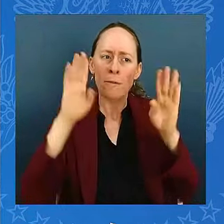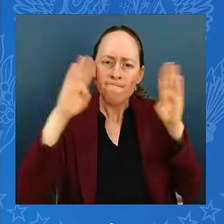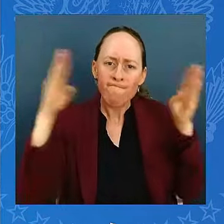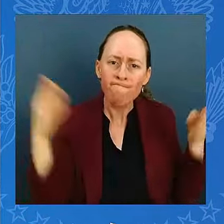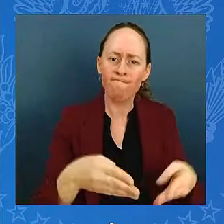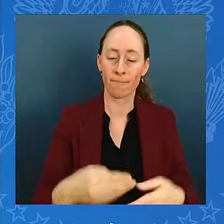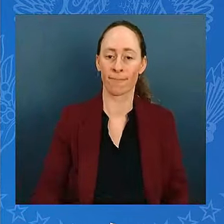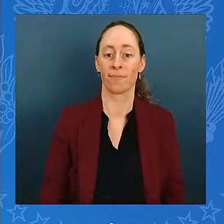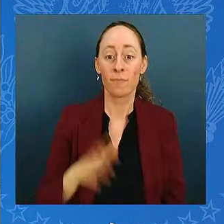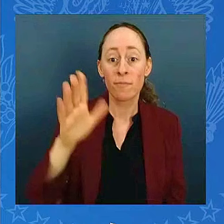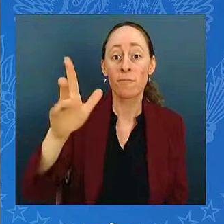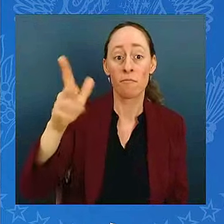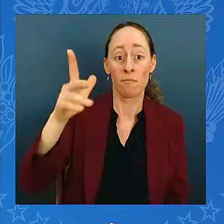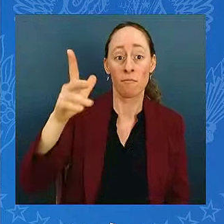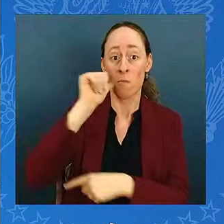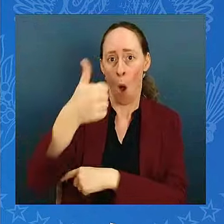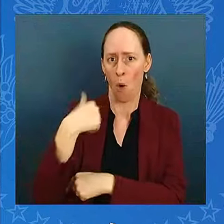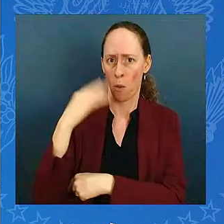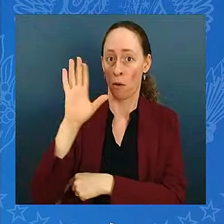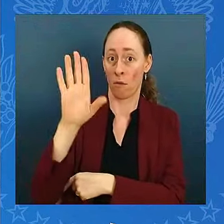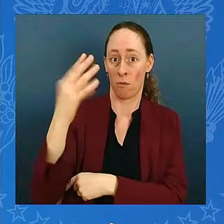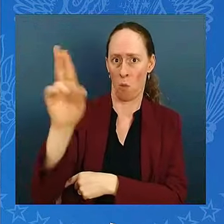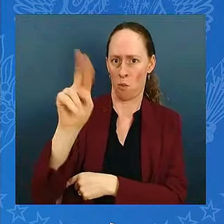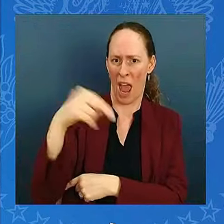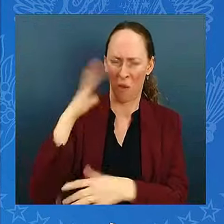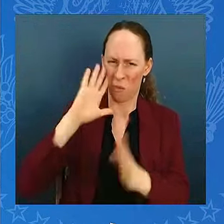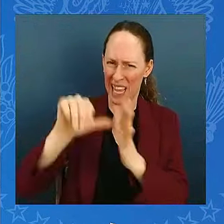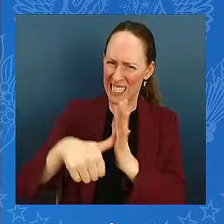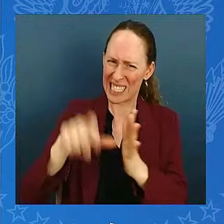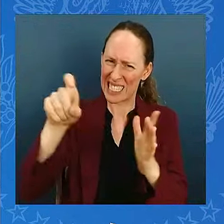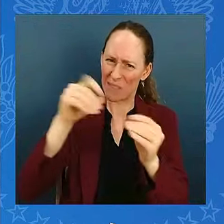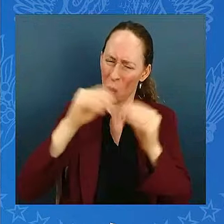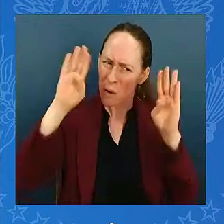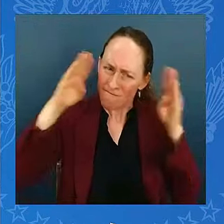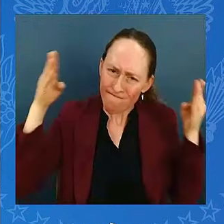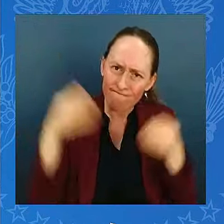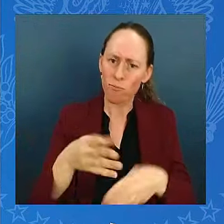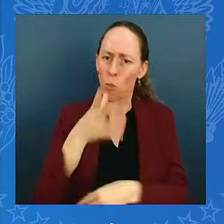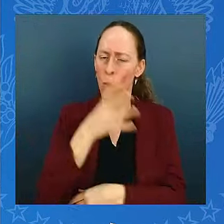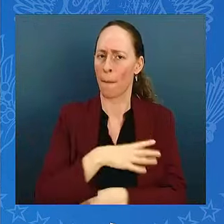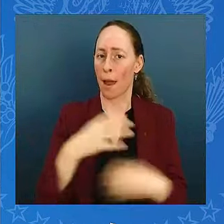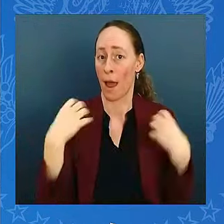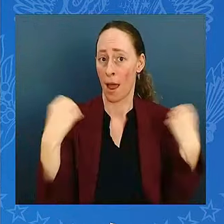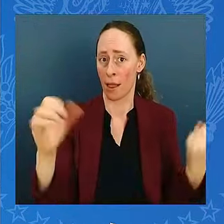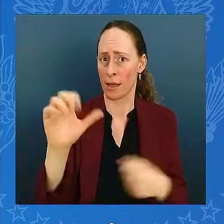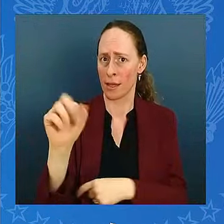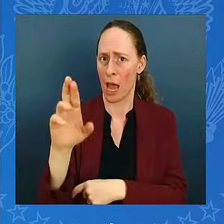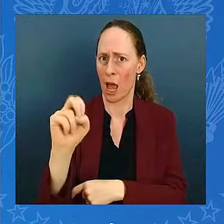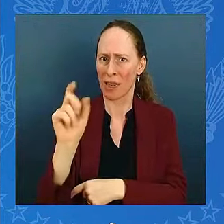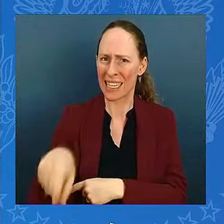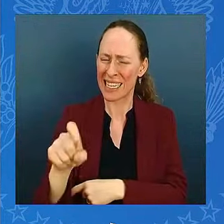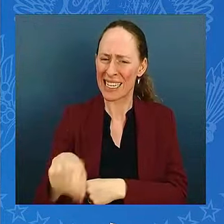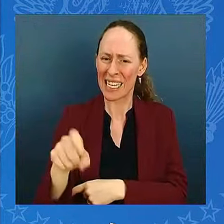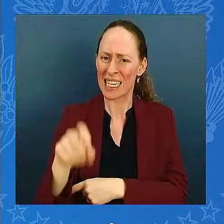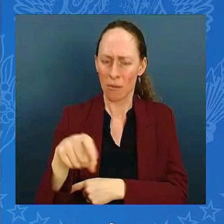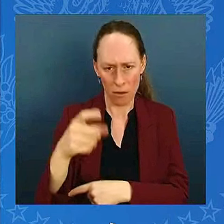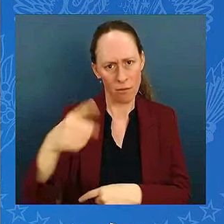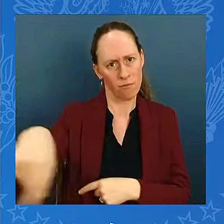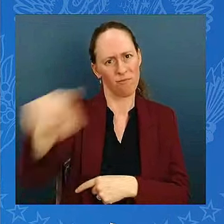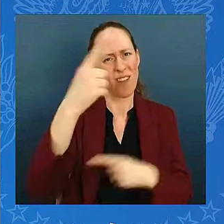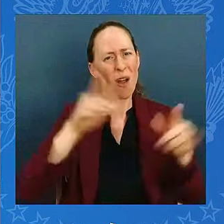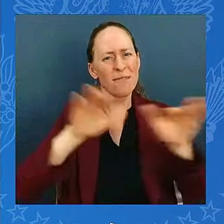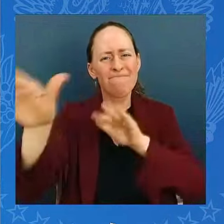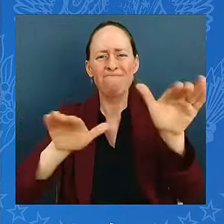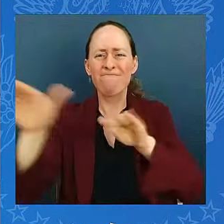Players Association, fighting for the dignity of work all across the league. And most powerful, I get I get categorized as the